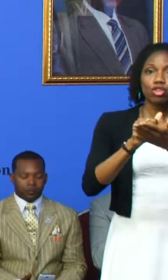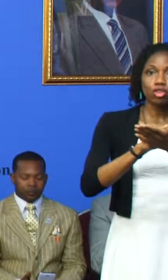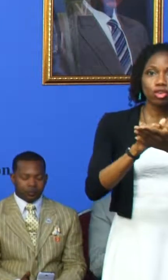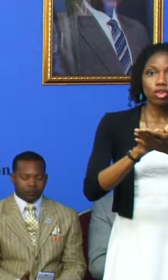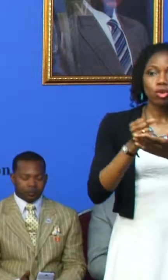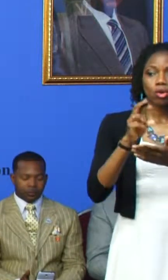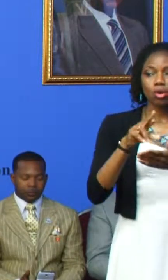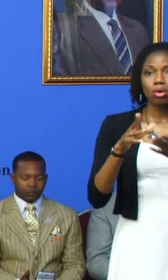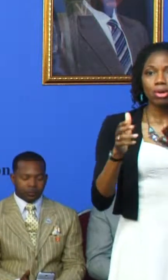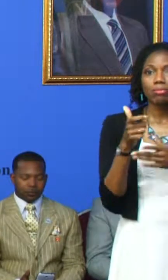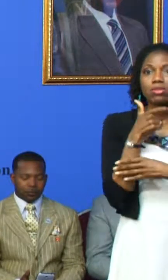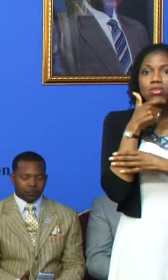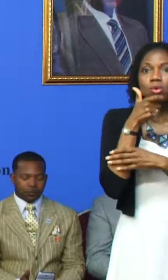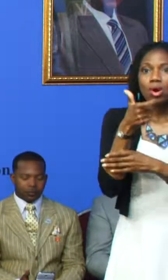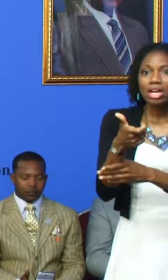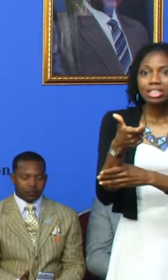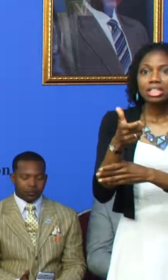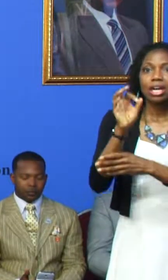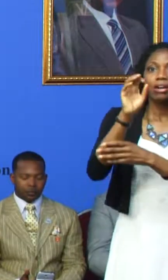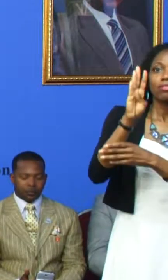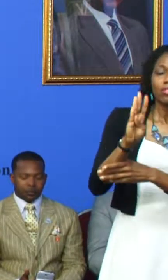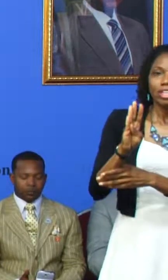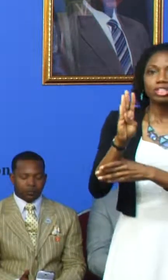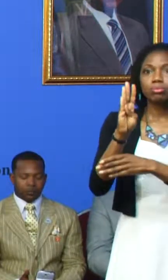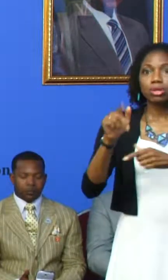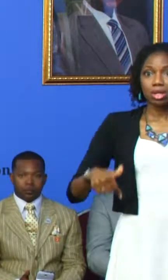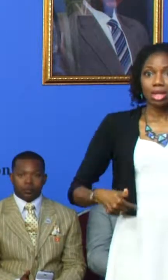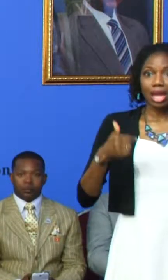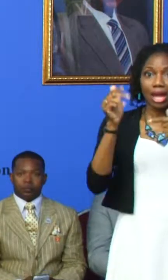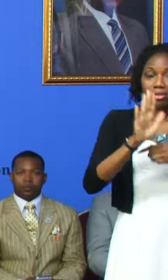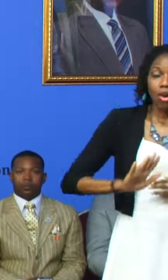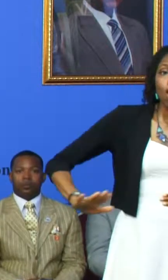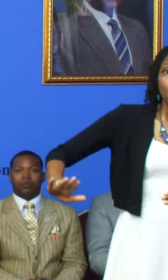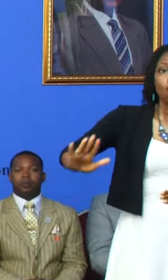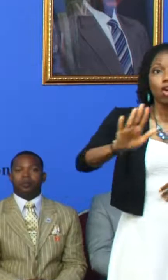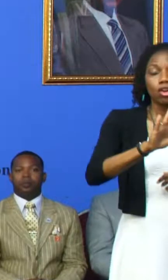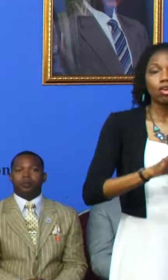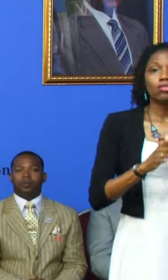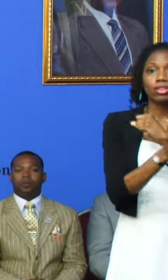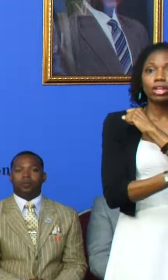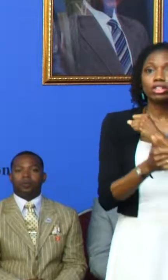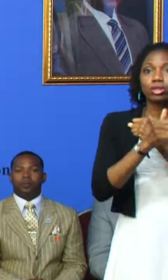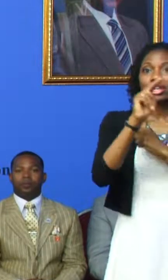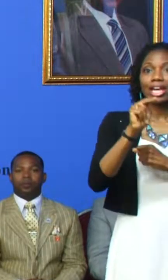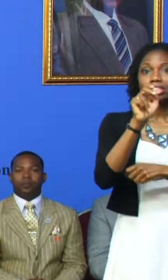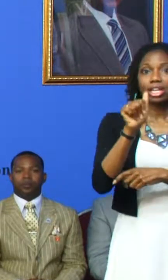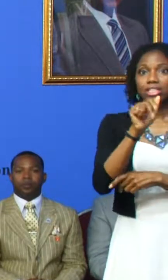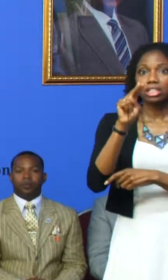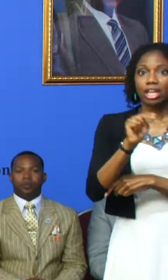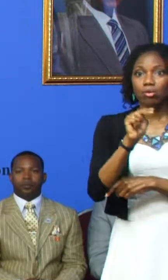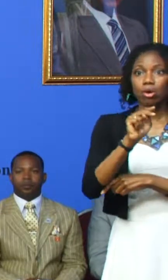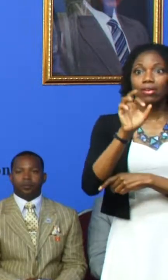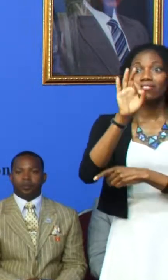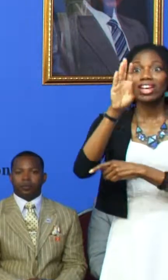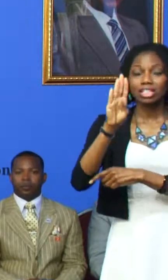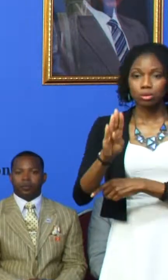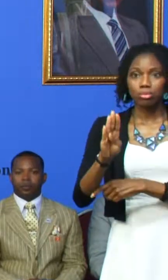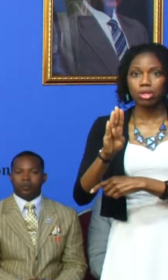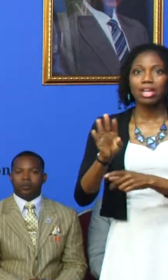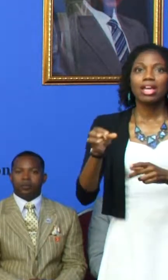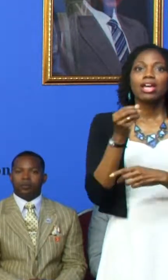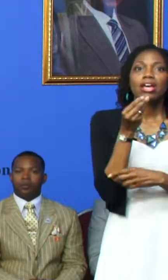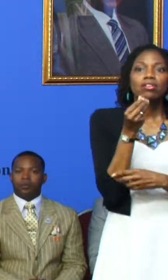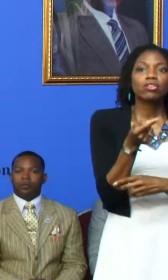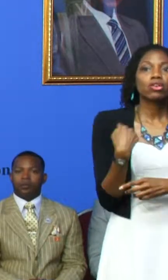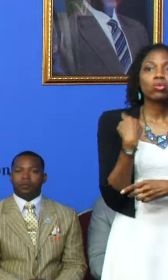that are watching us on Facebook Live around the country at National Action Network, and in a few minutes we go live